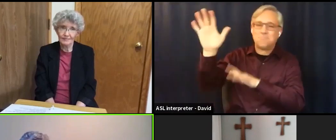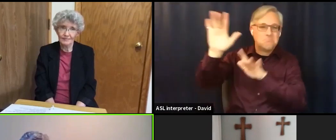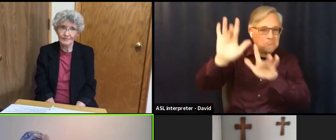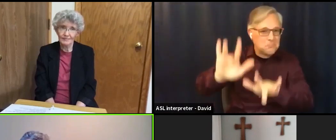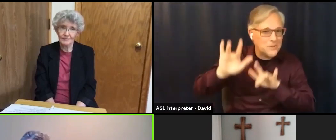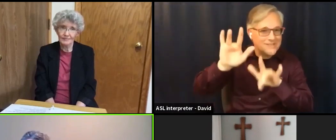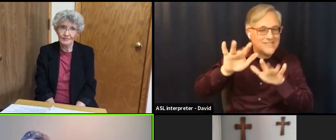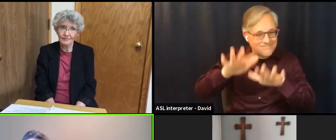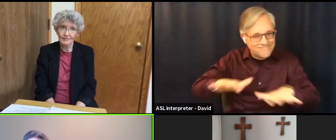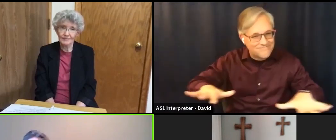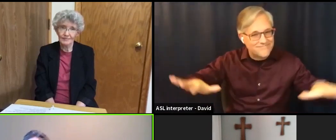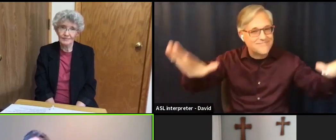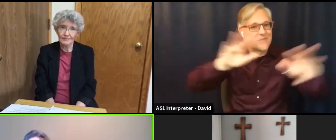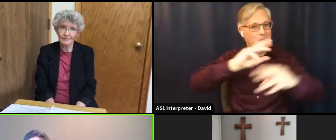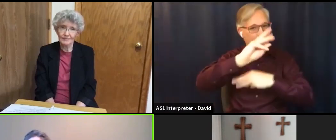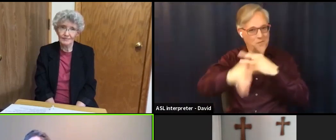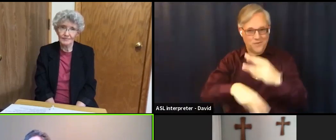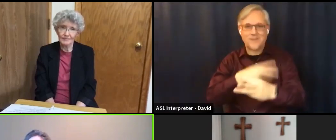this world.